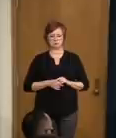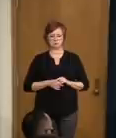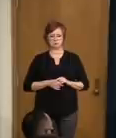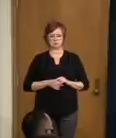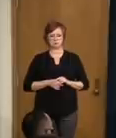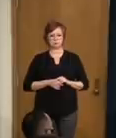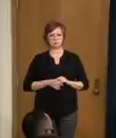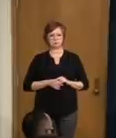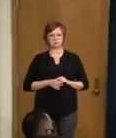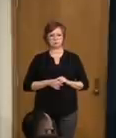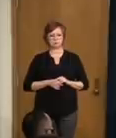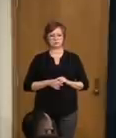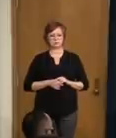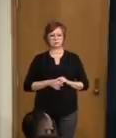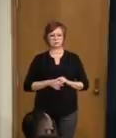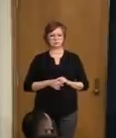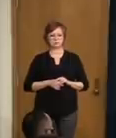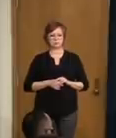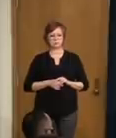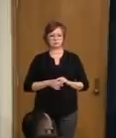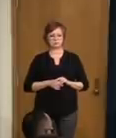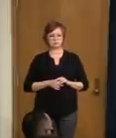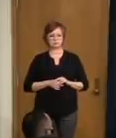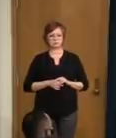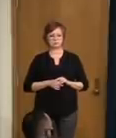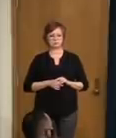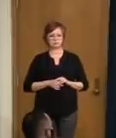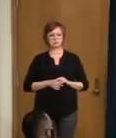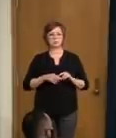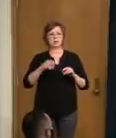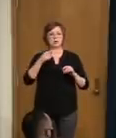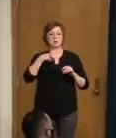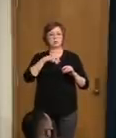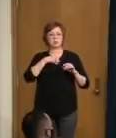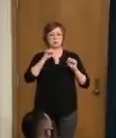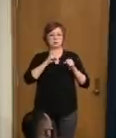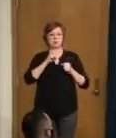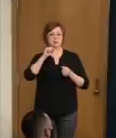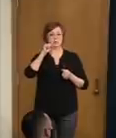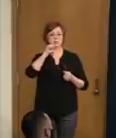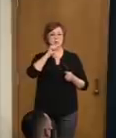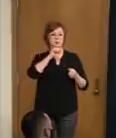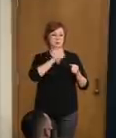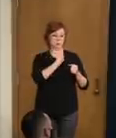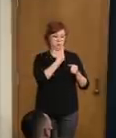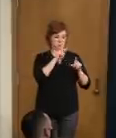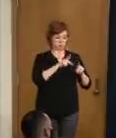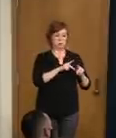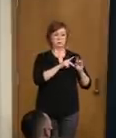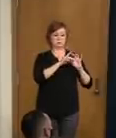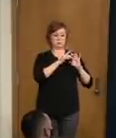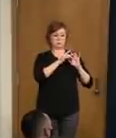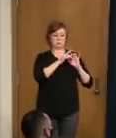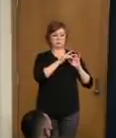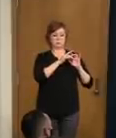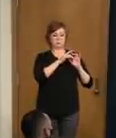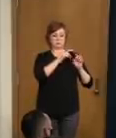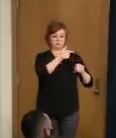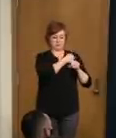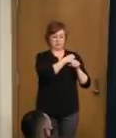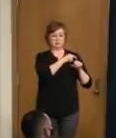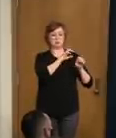reduce transmission through vaccination allows us to gradually relax public health measures. But obviously that we can only start thinking